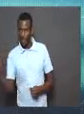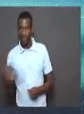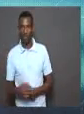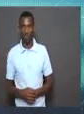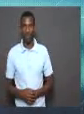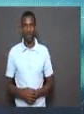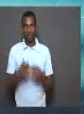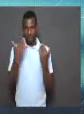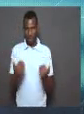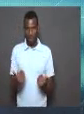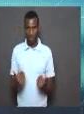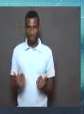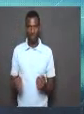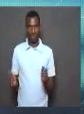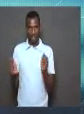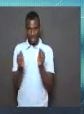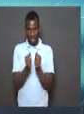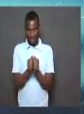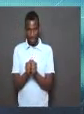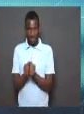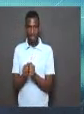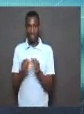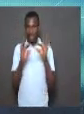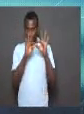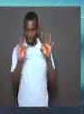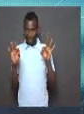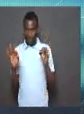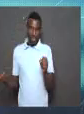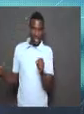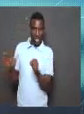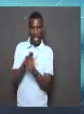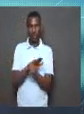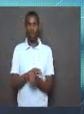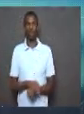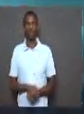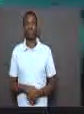Welcome back, everyone. Let us now complete the statements together.